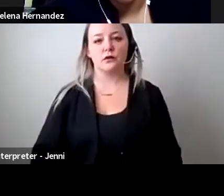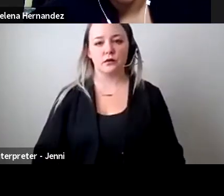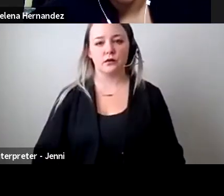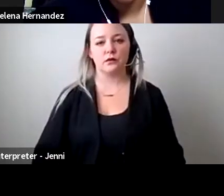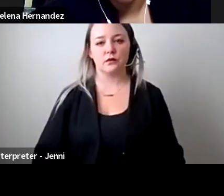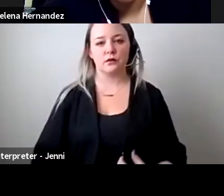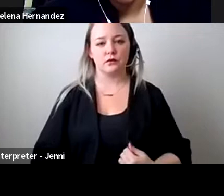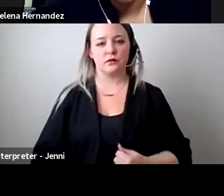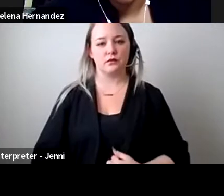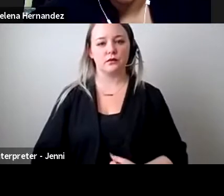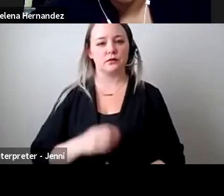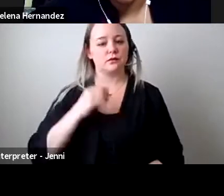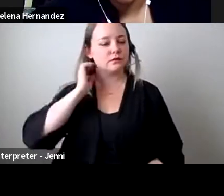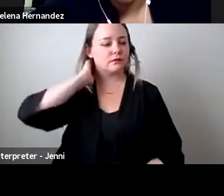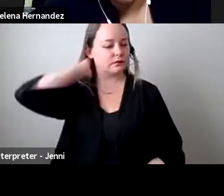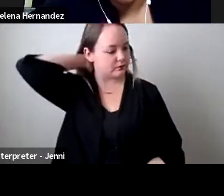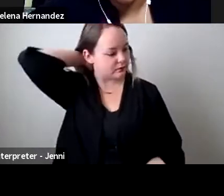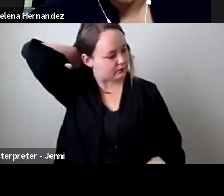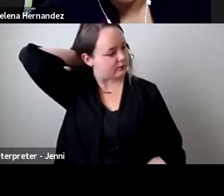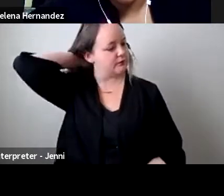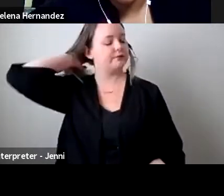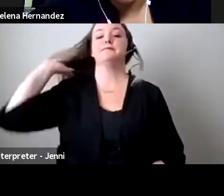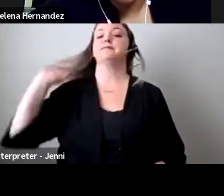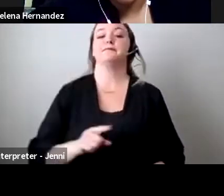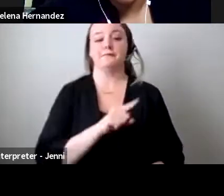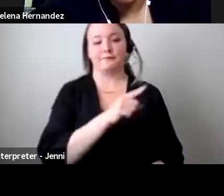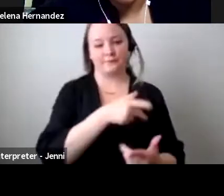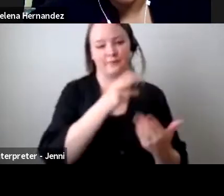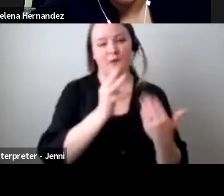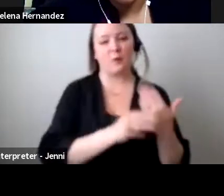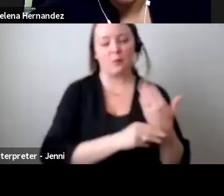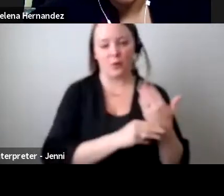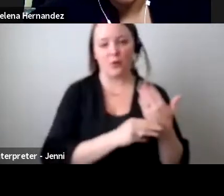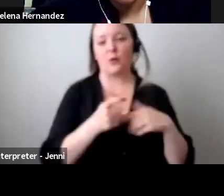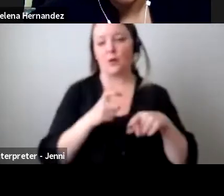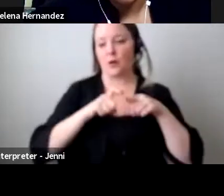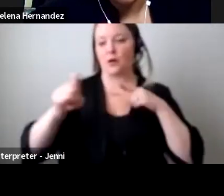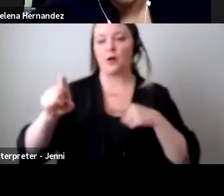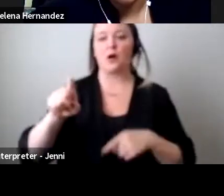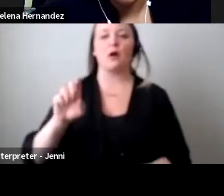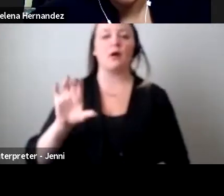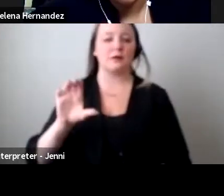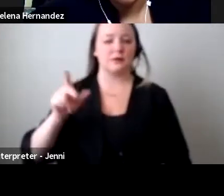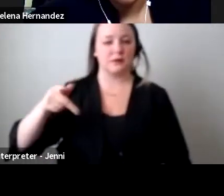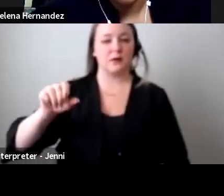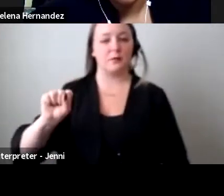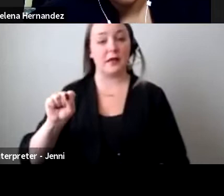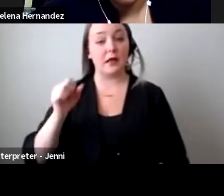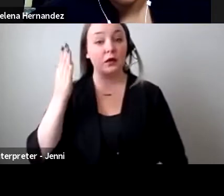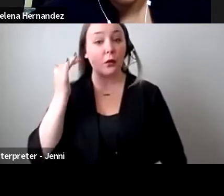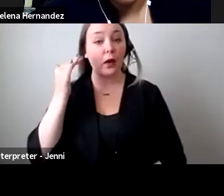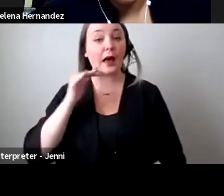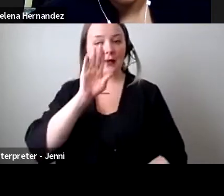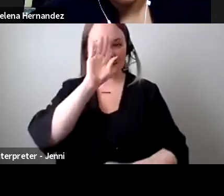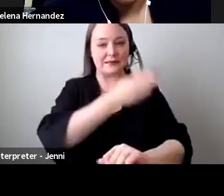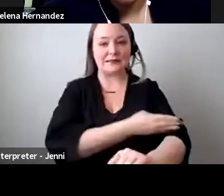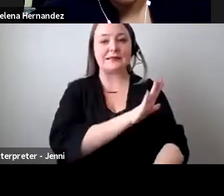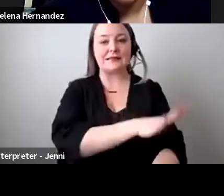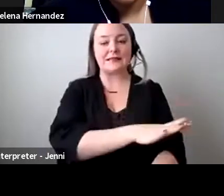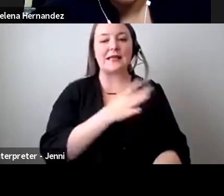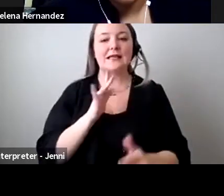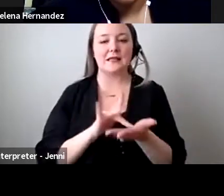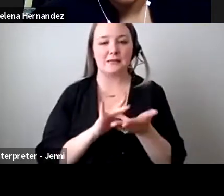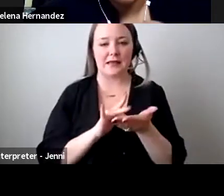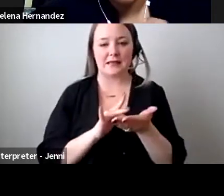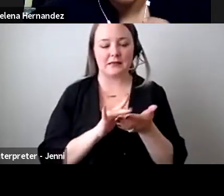They called child services on me over my son's medicine. They felt that I was neglecting